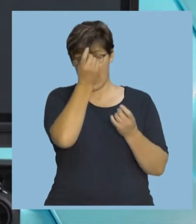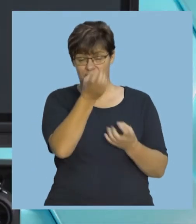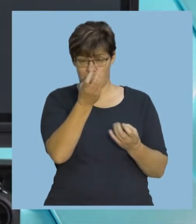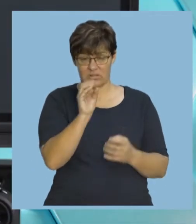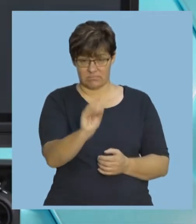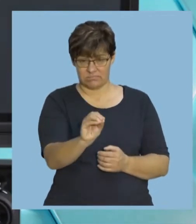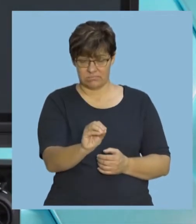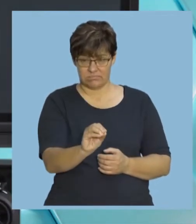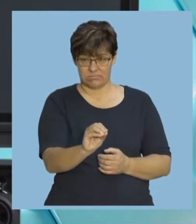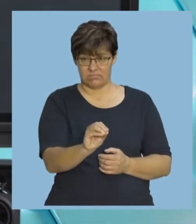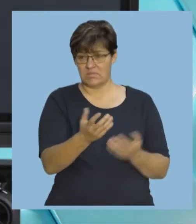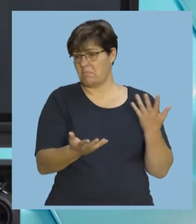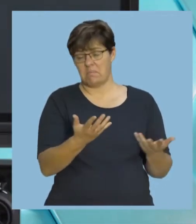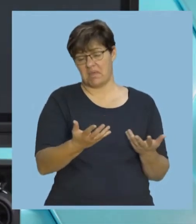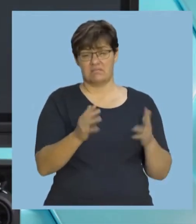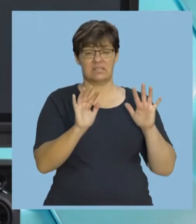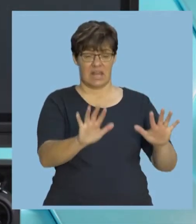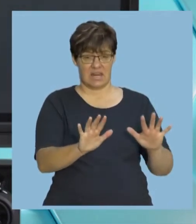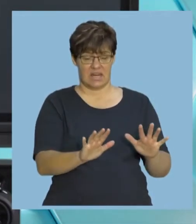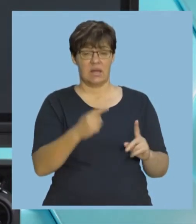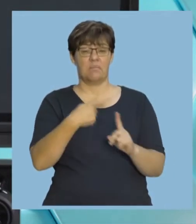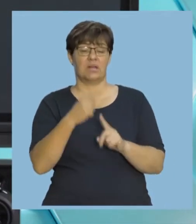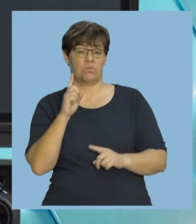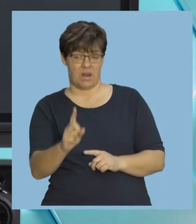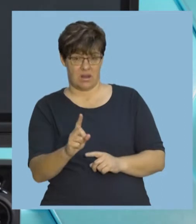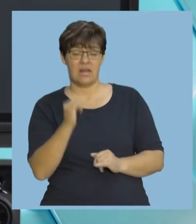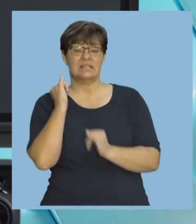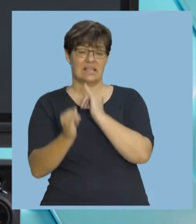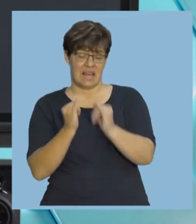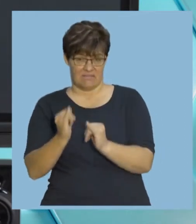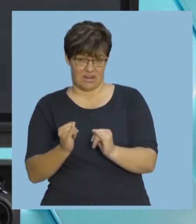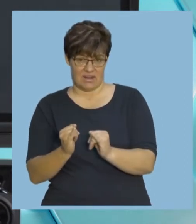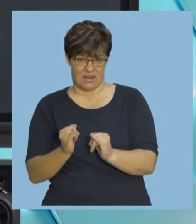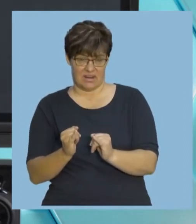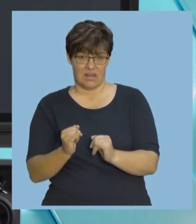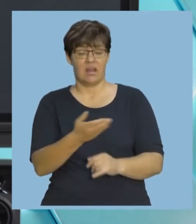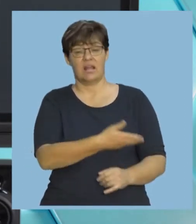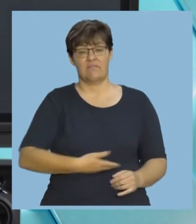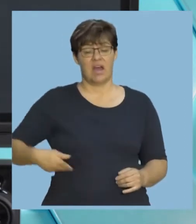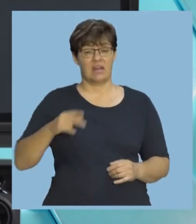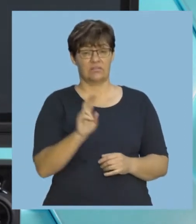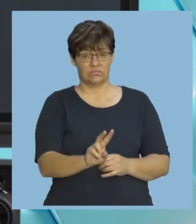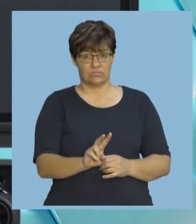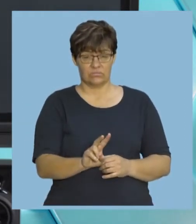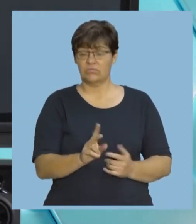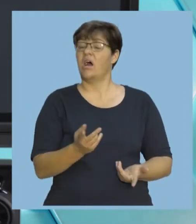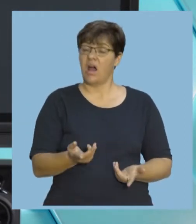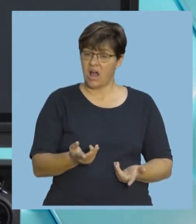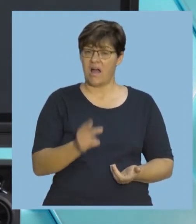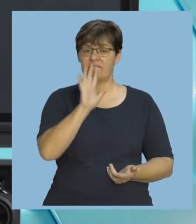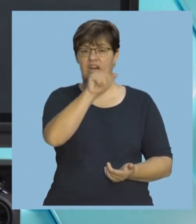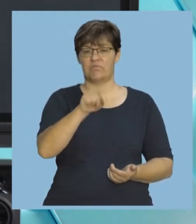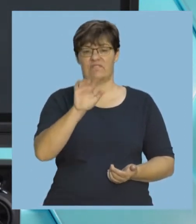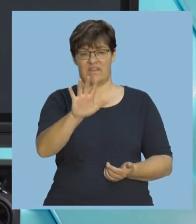data, n will be 10. So it's 10 plus 1 is 11. 11 divided by 2